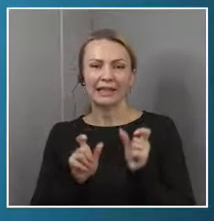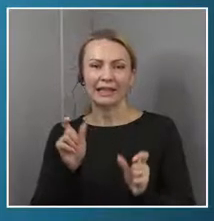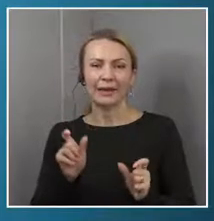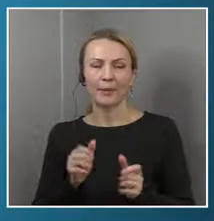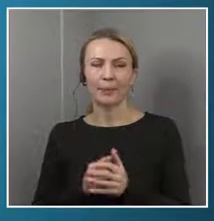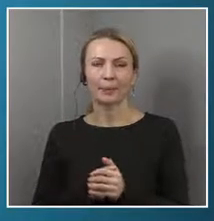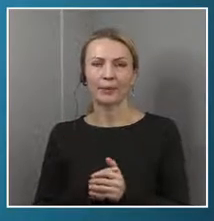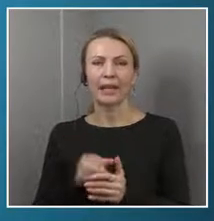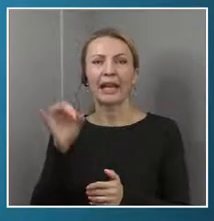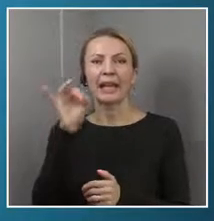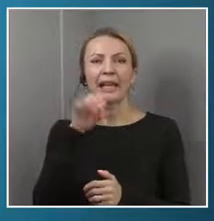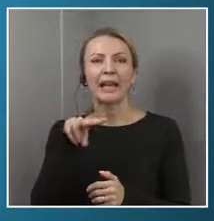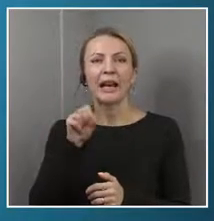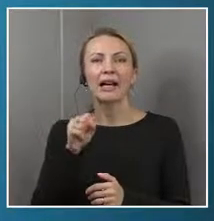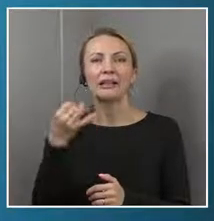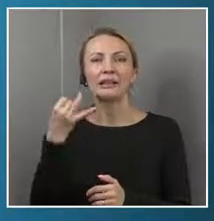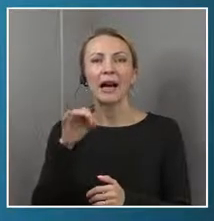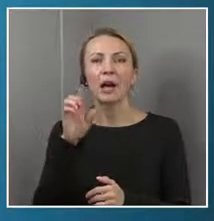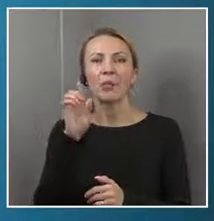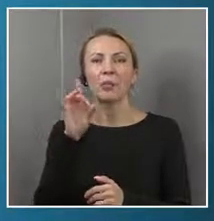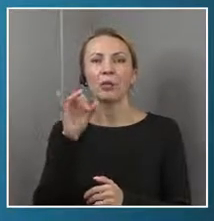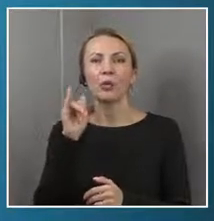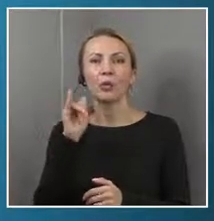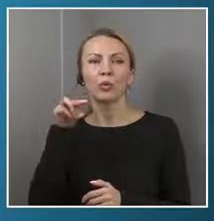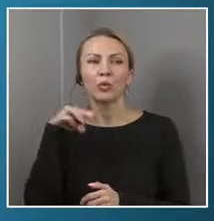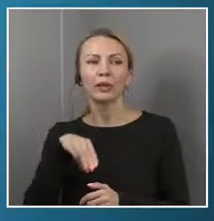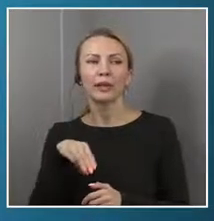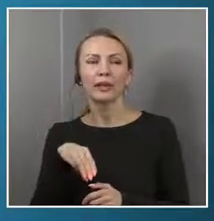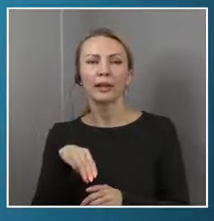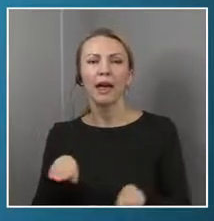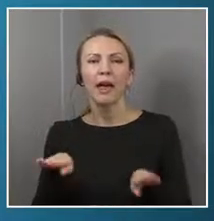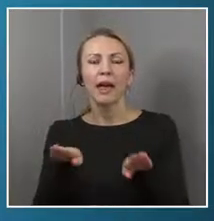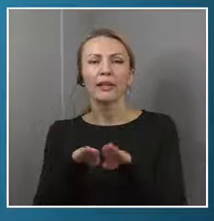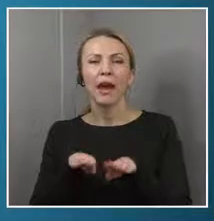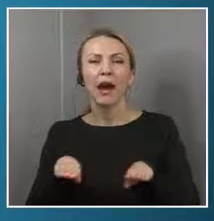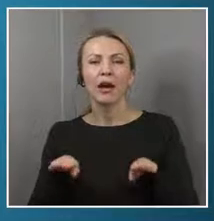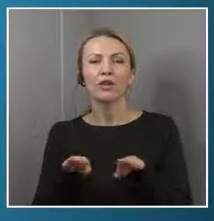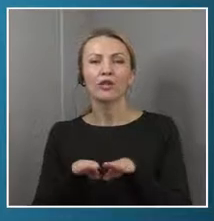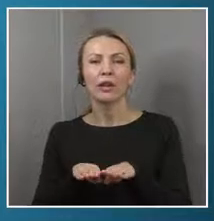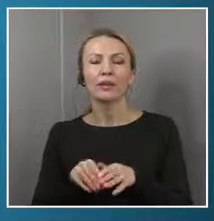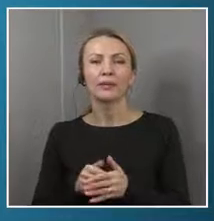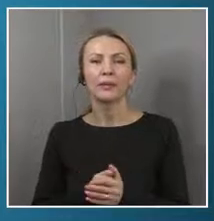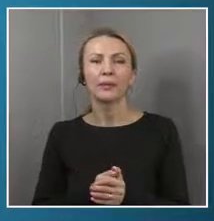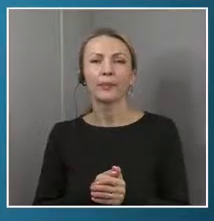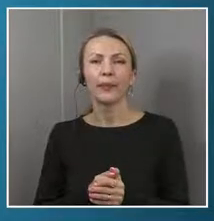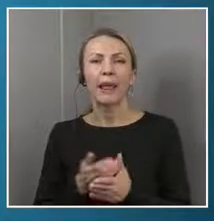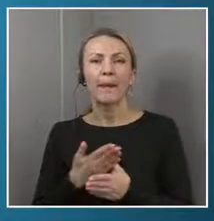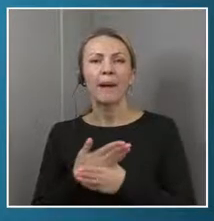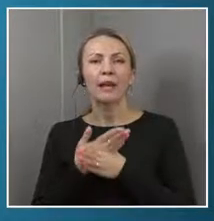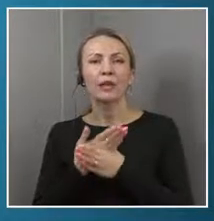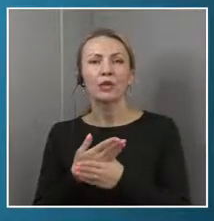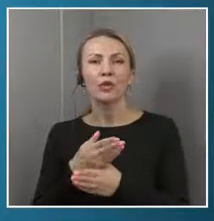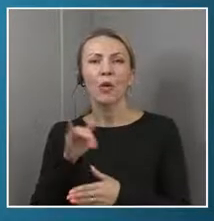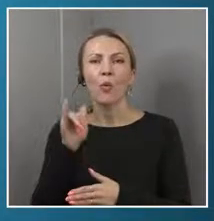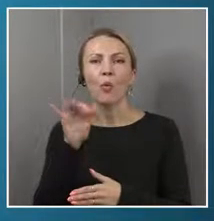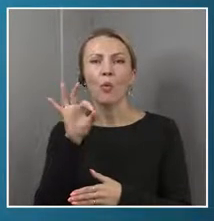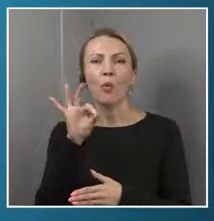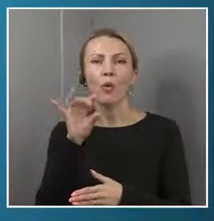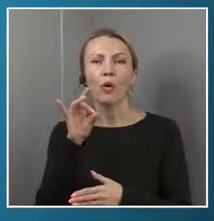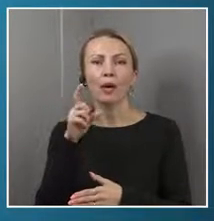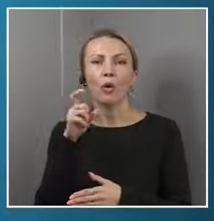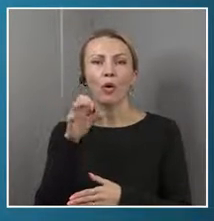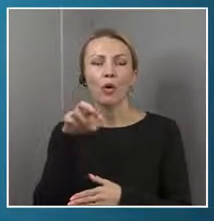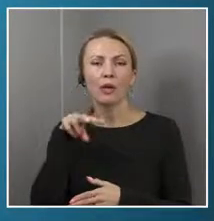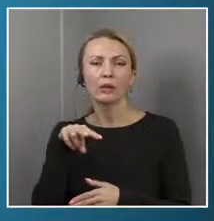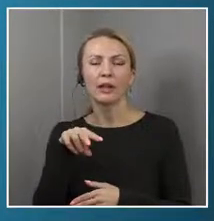always delighted in recounting his own bad judgment in not purchasing a Warhol Campbell suit picture that had